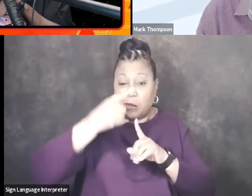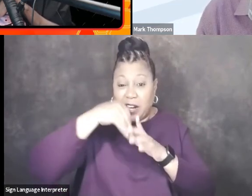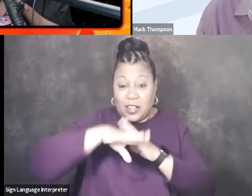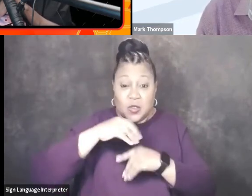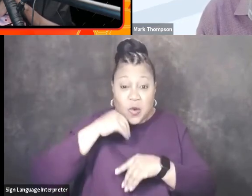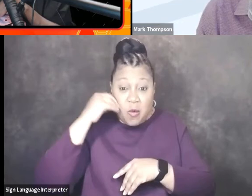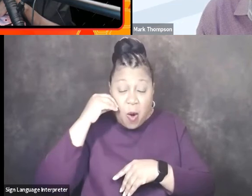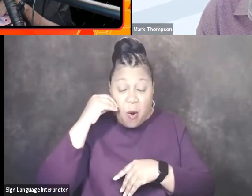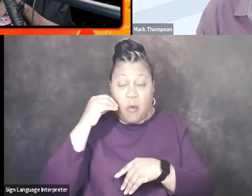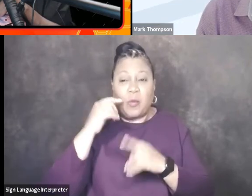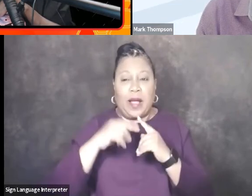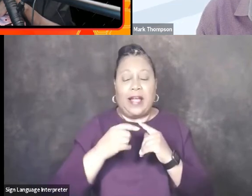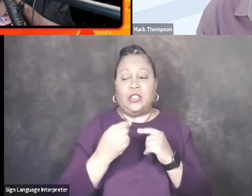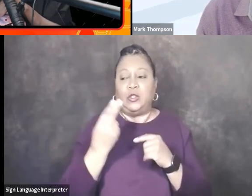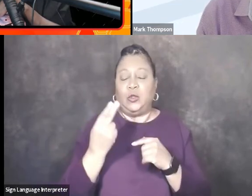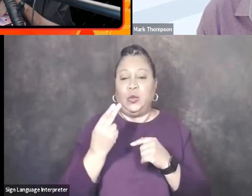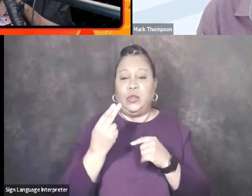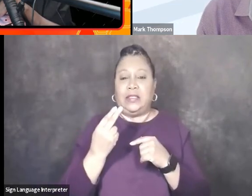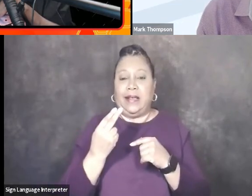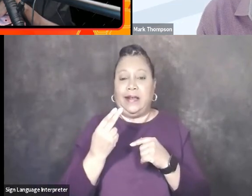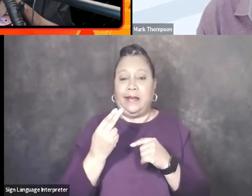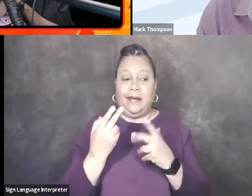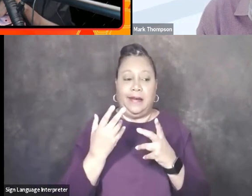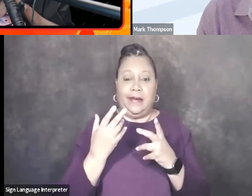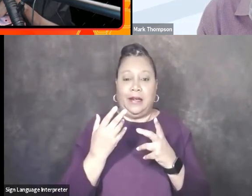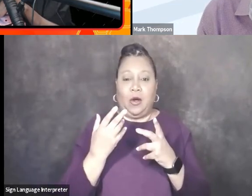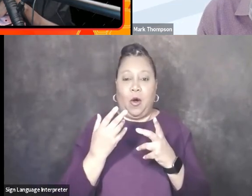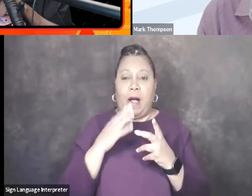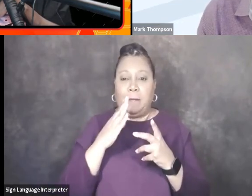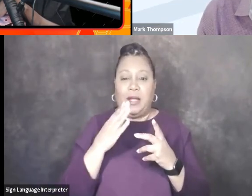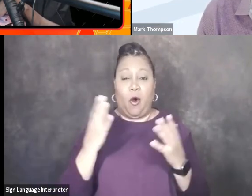home and reducing the load on your heating or